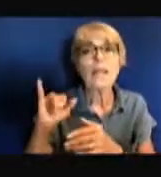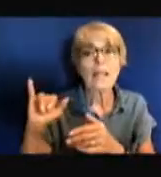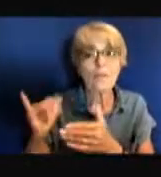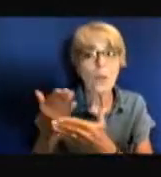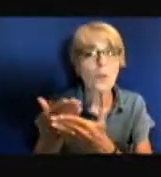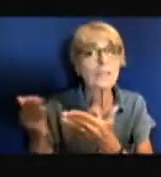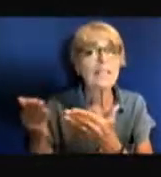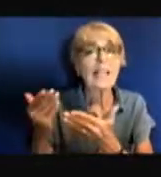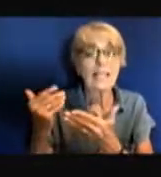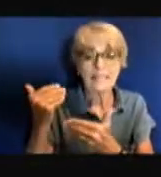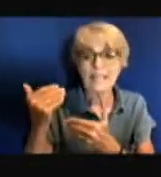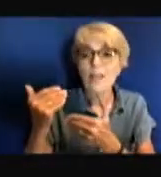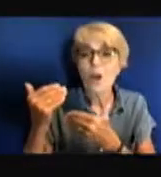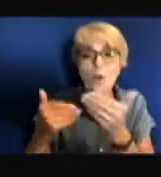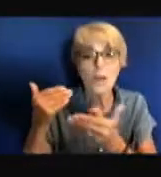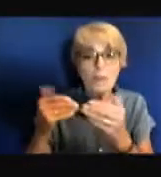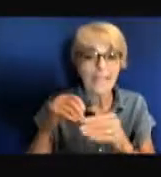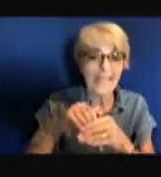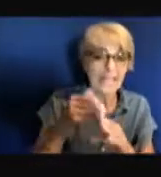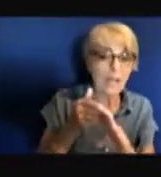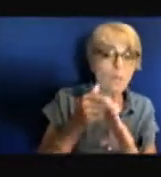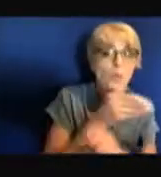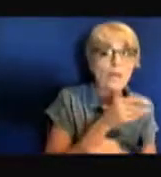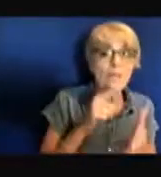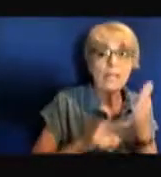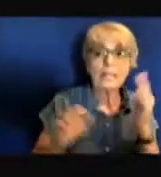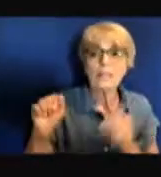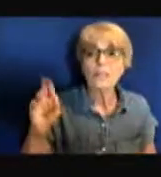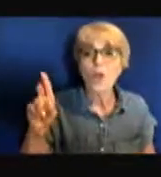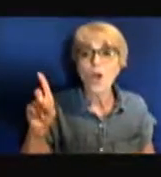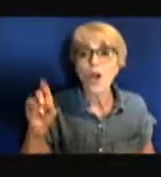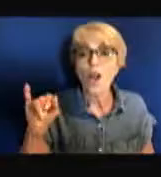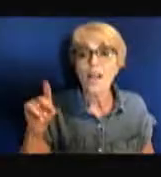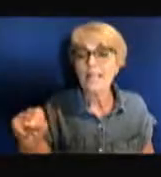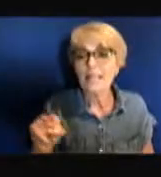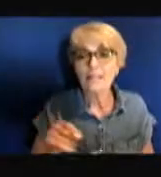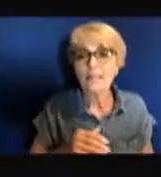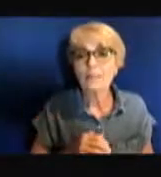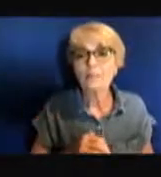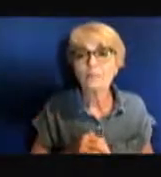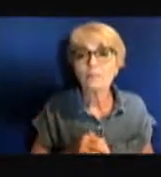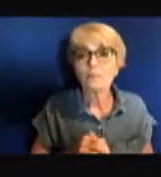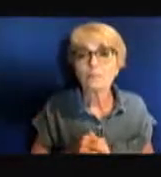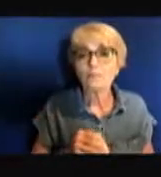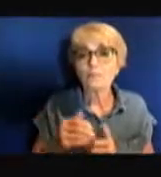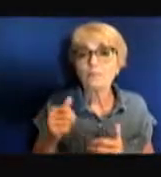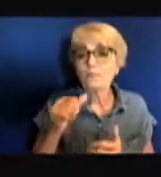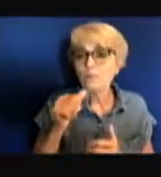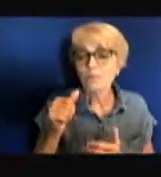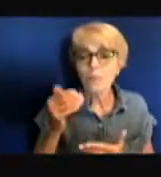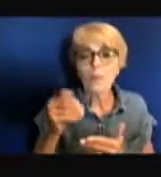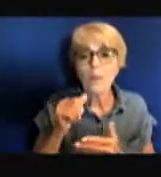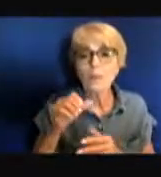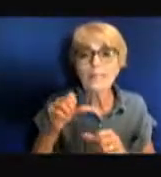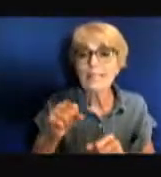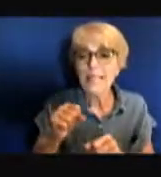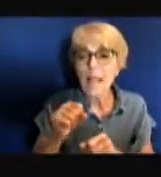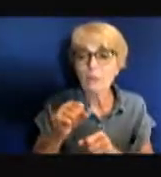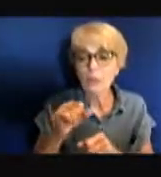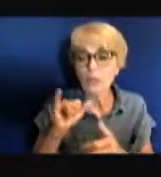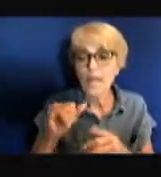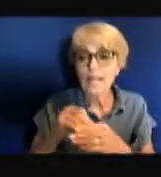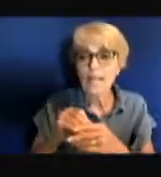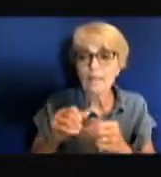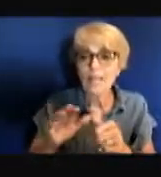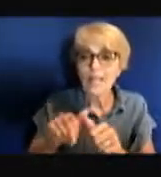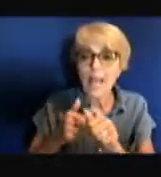the previous audit was conducted and may not have been captured in the updated review that went into the report. But we do, as a whole,